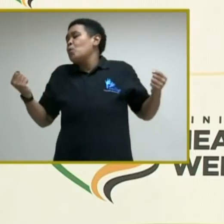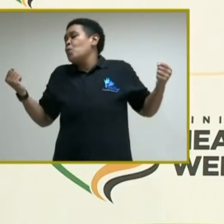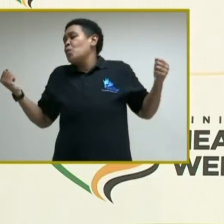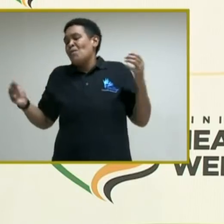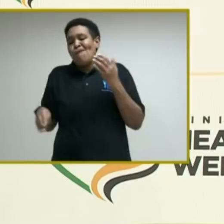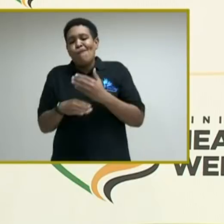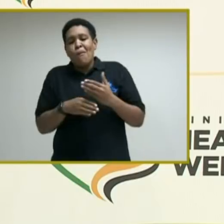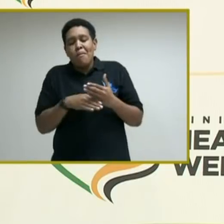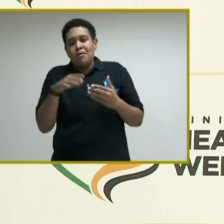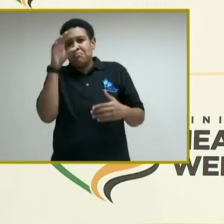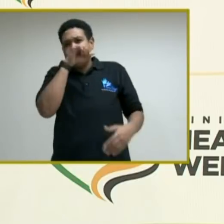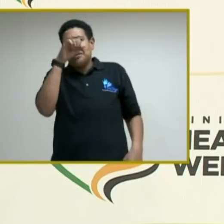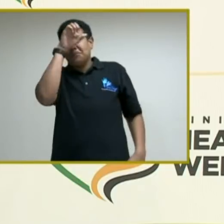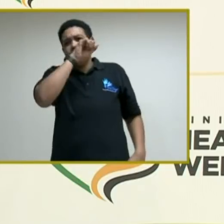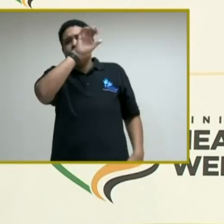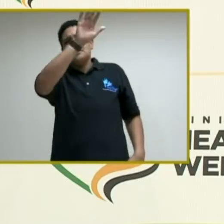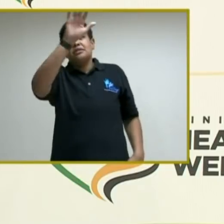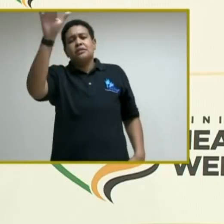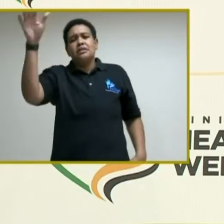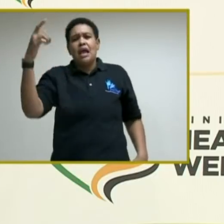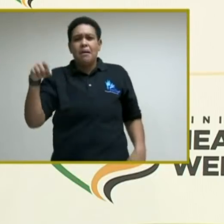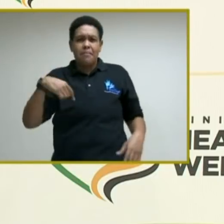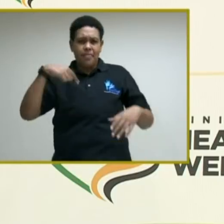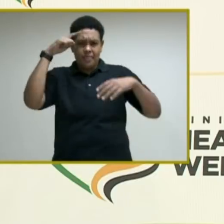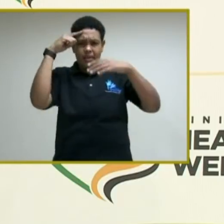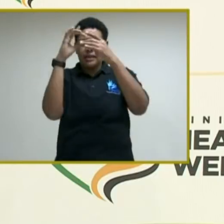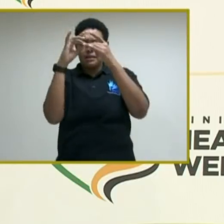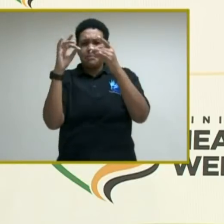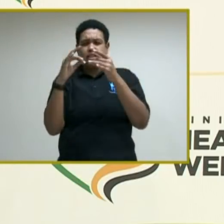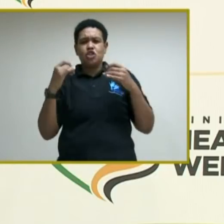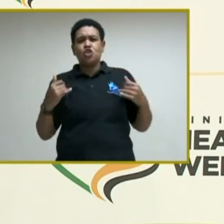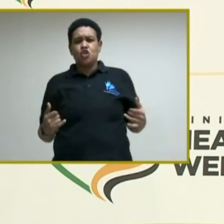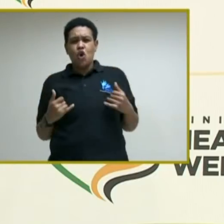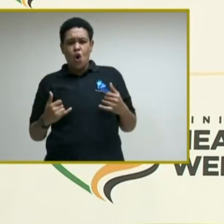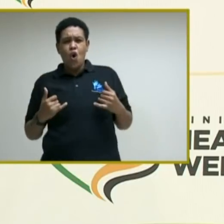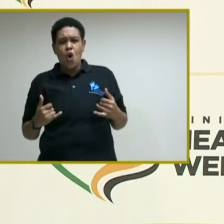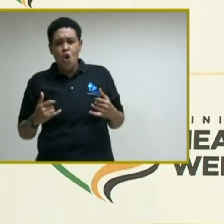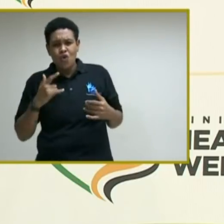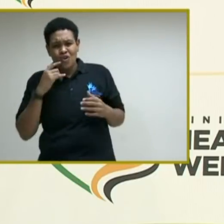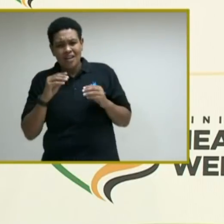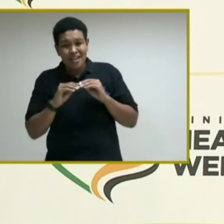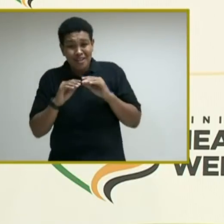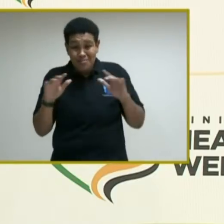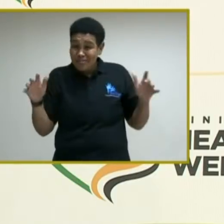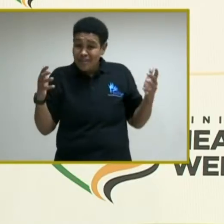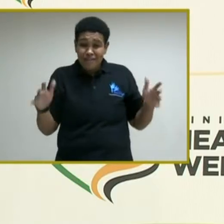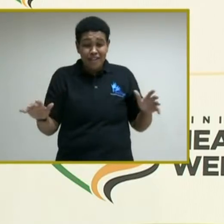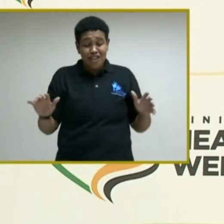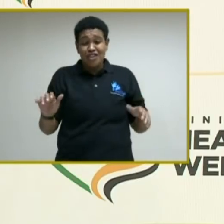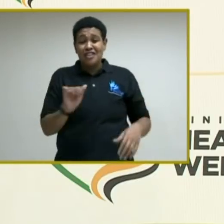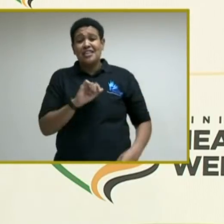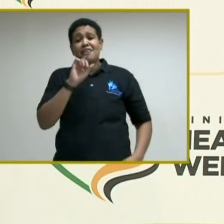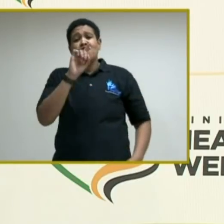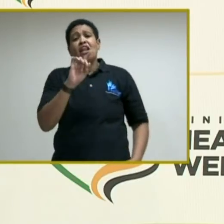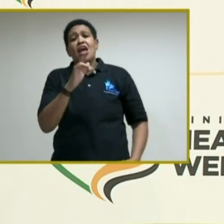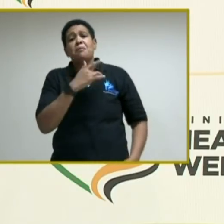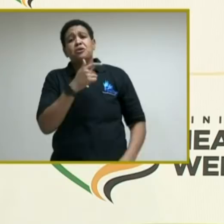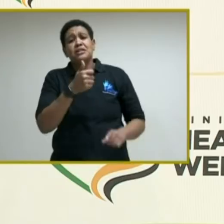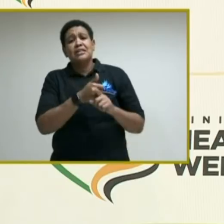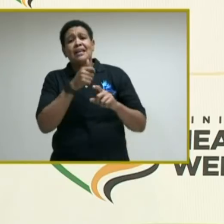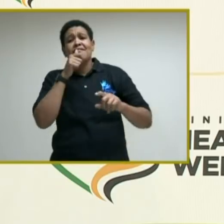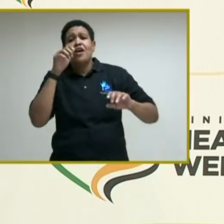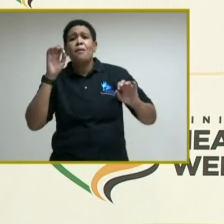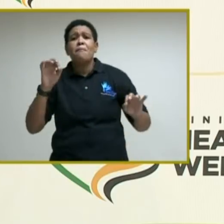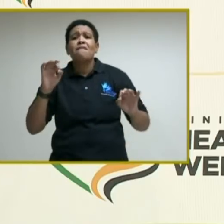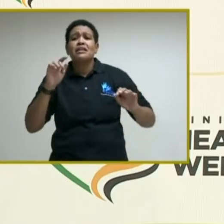games. I think the message has gone out. I appreciate the